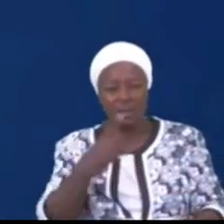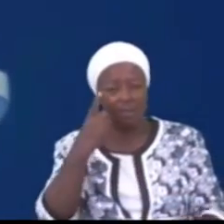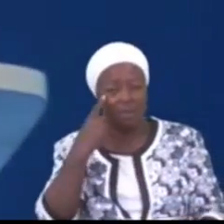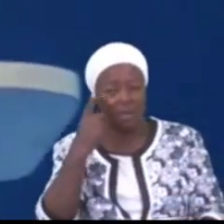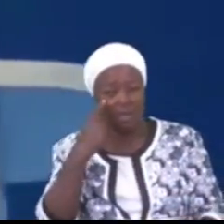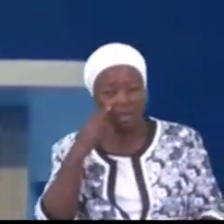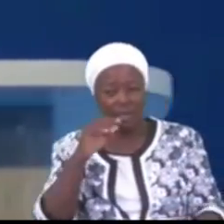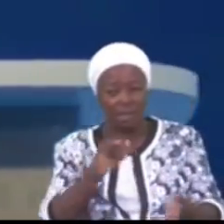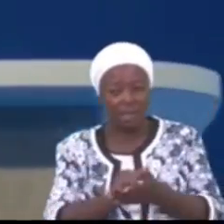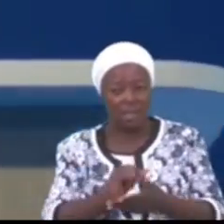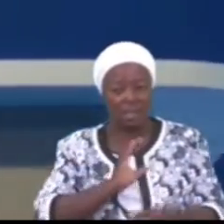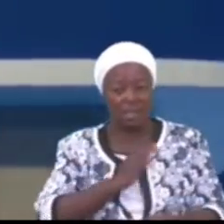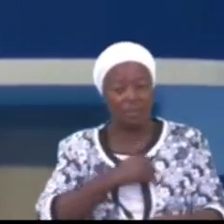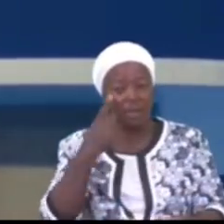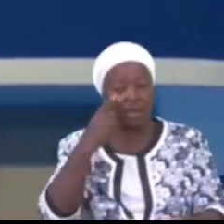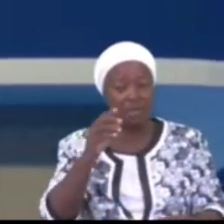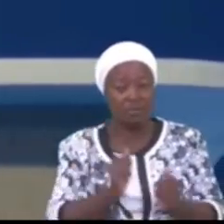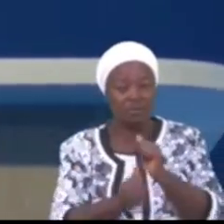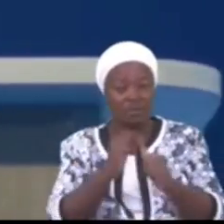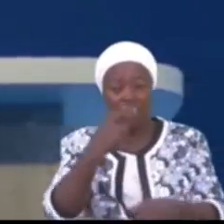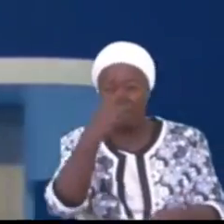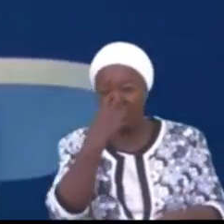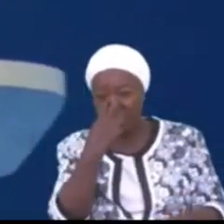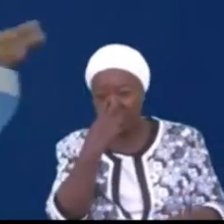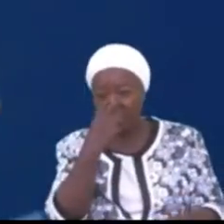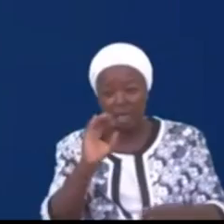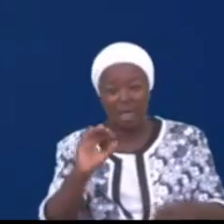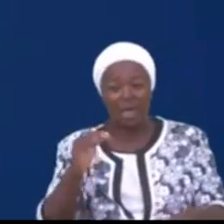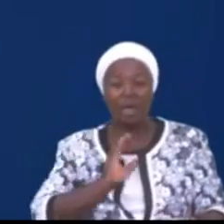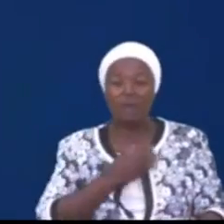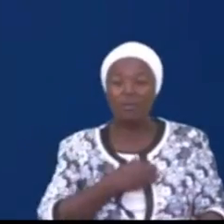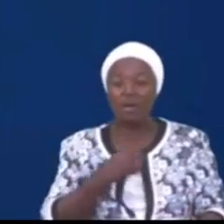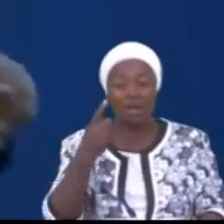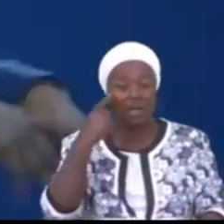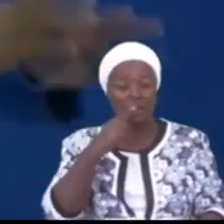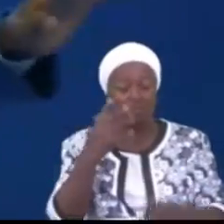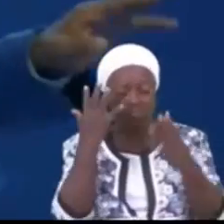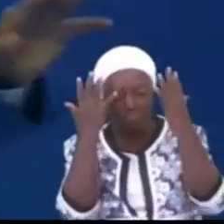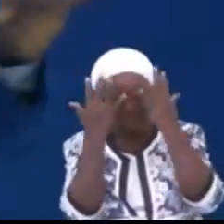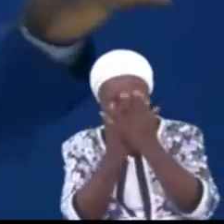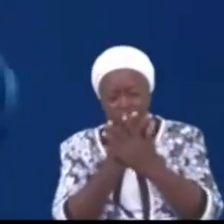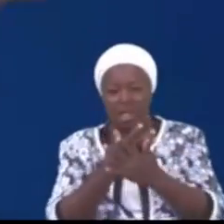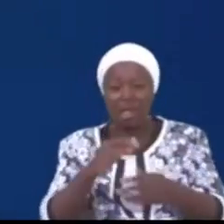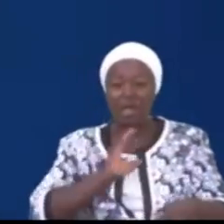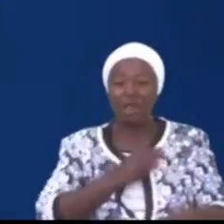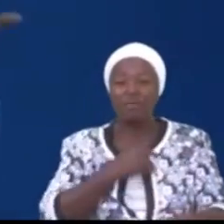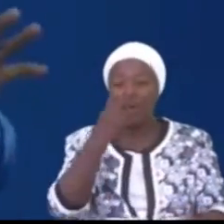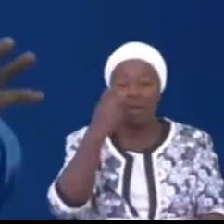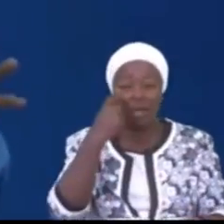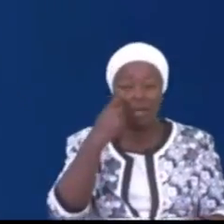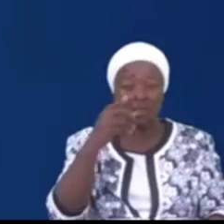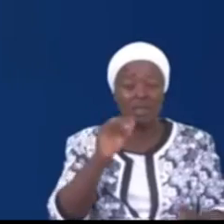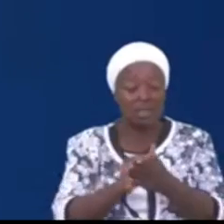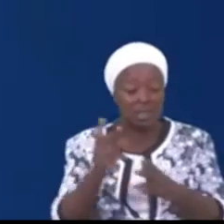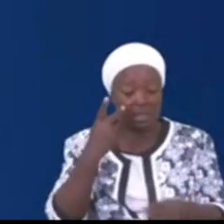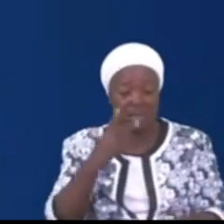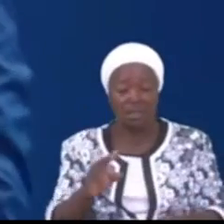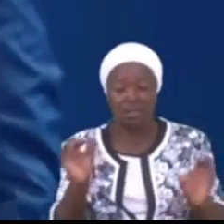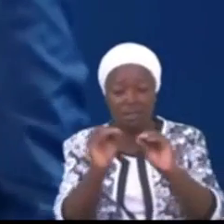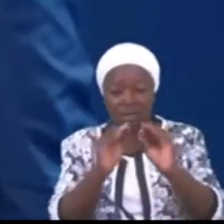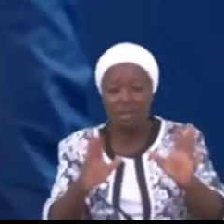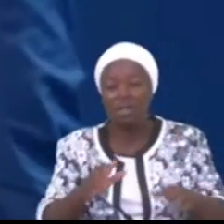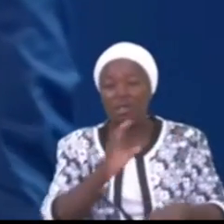our eyes which are blind, our eyes dim, our eyes that see nothing.